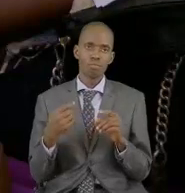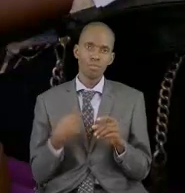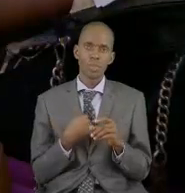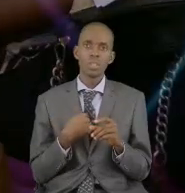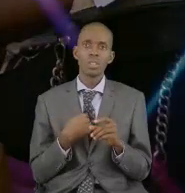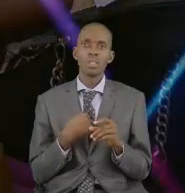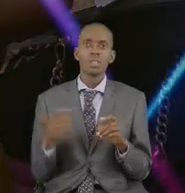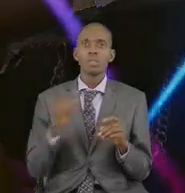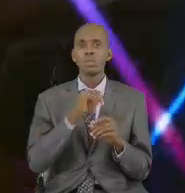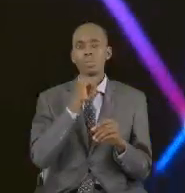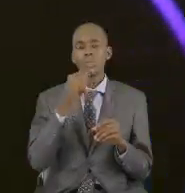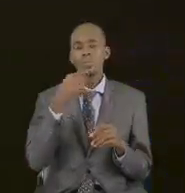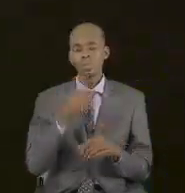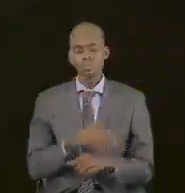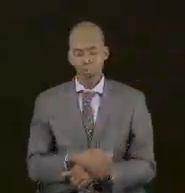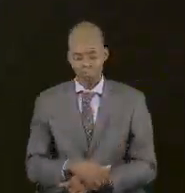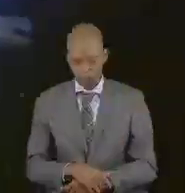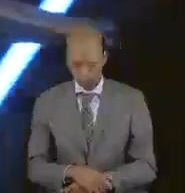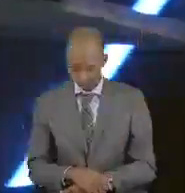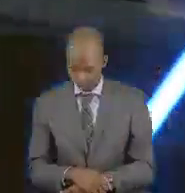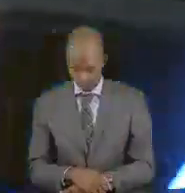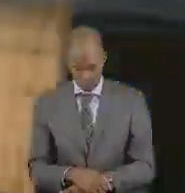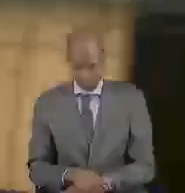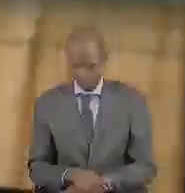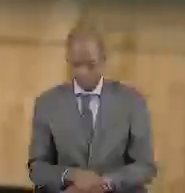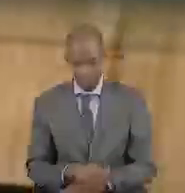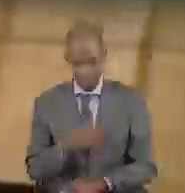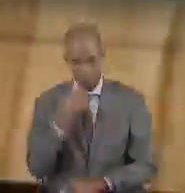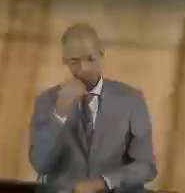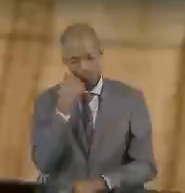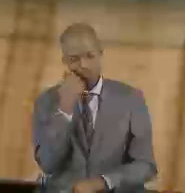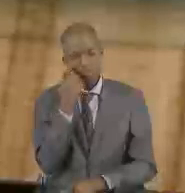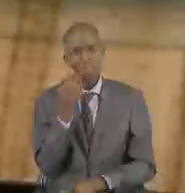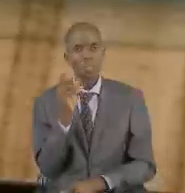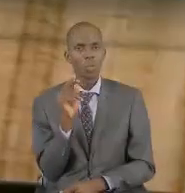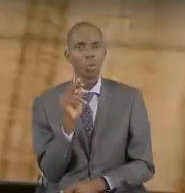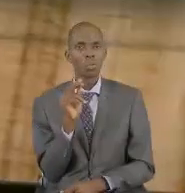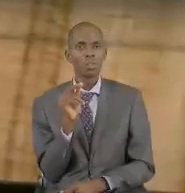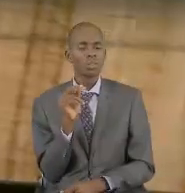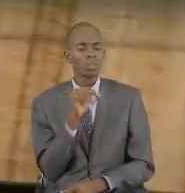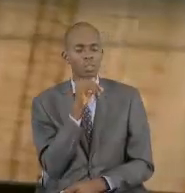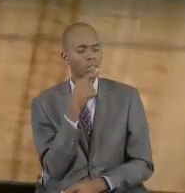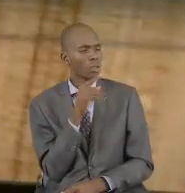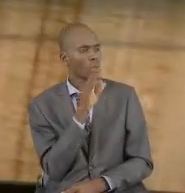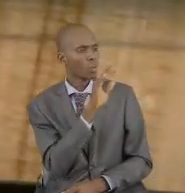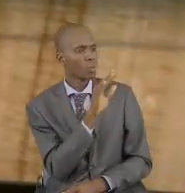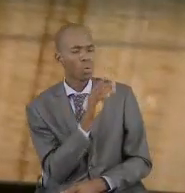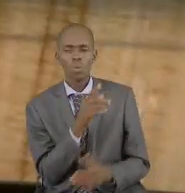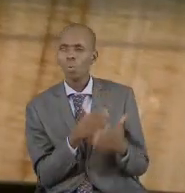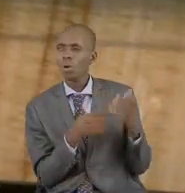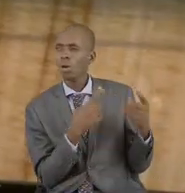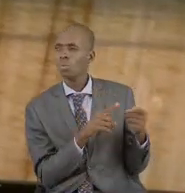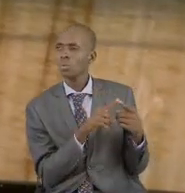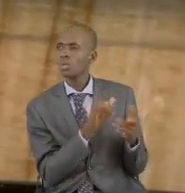their heads in shame and say, oh my, what happened to that man? He was